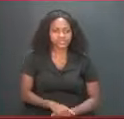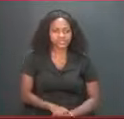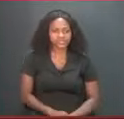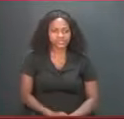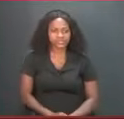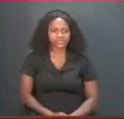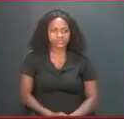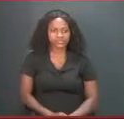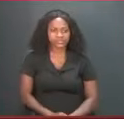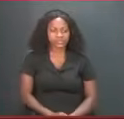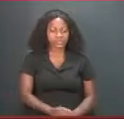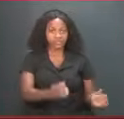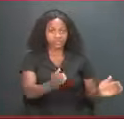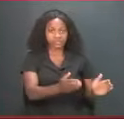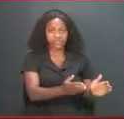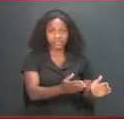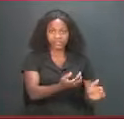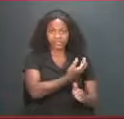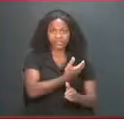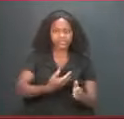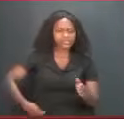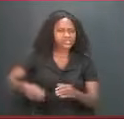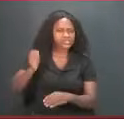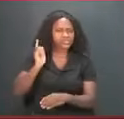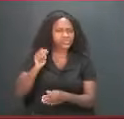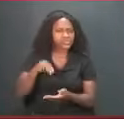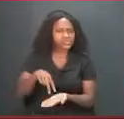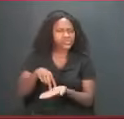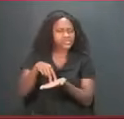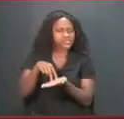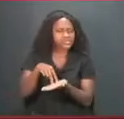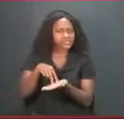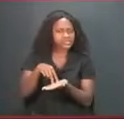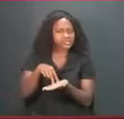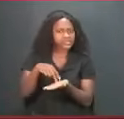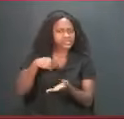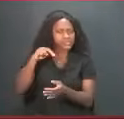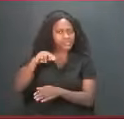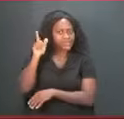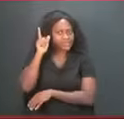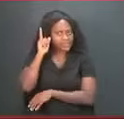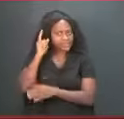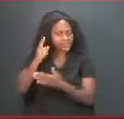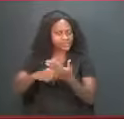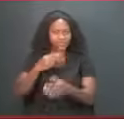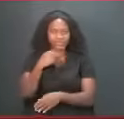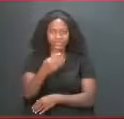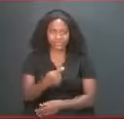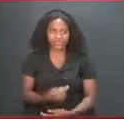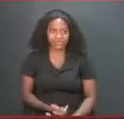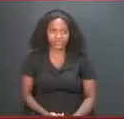minority chief whip was on his feet, so I have to listen to him.